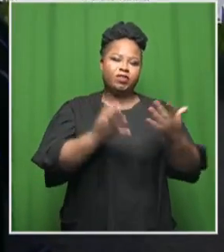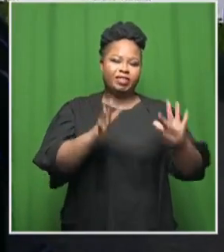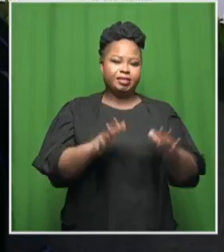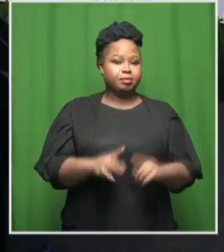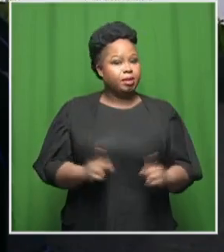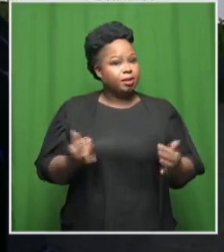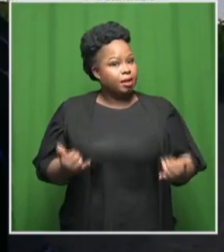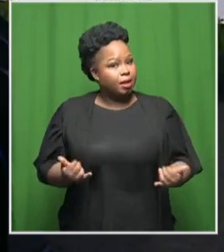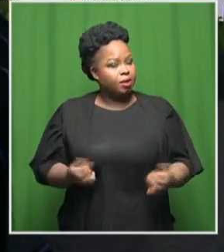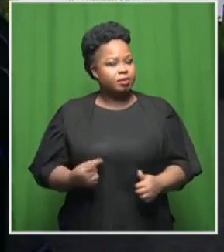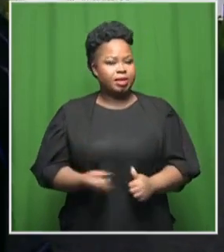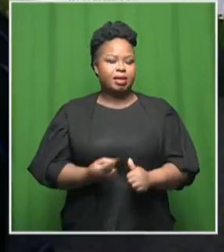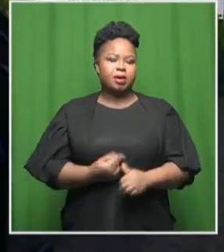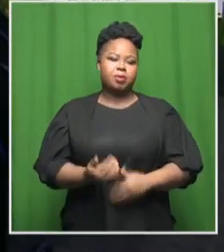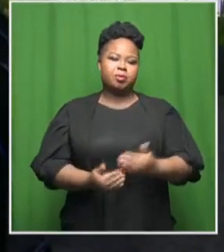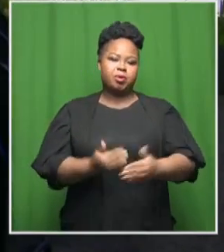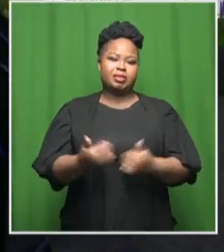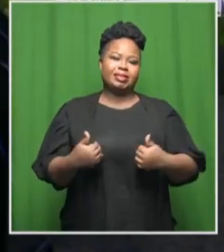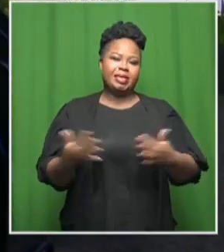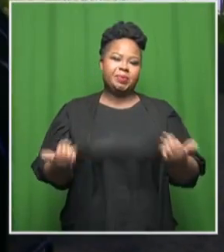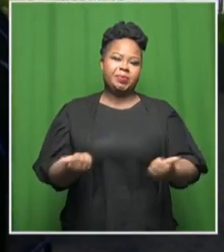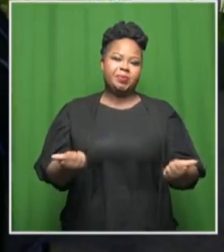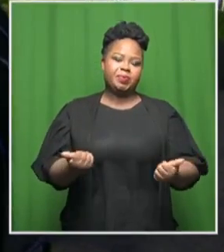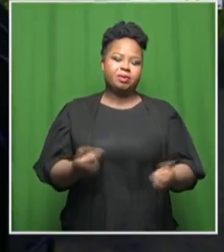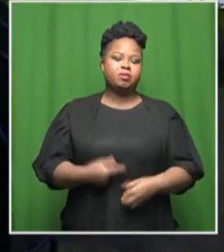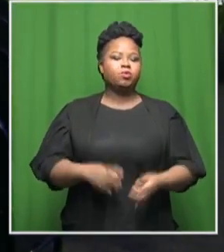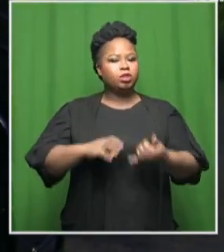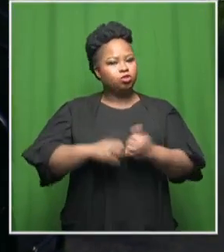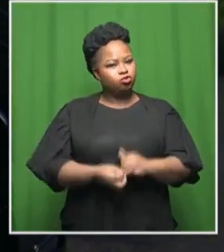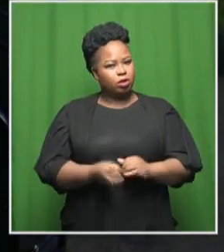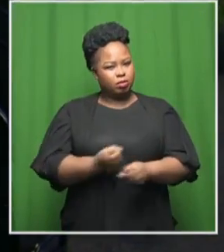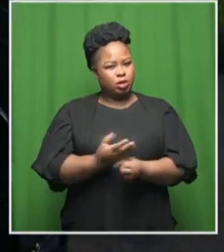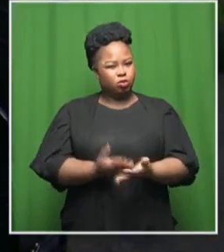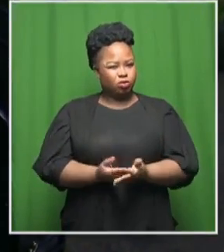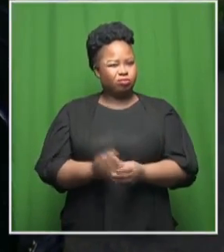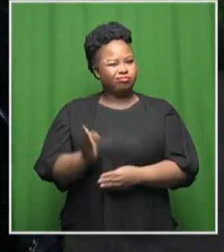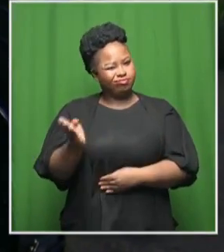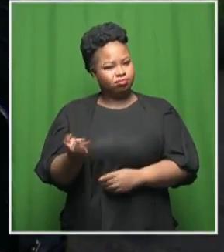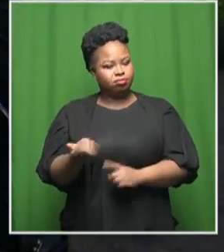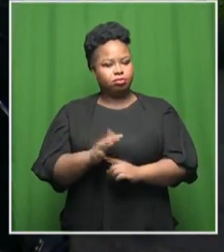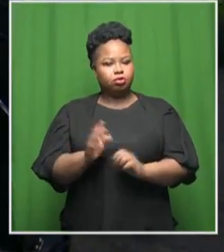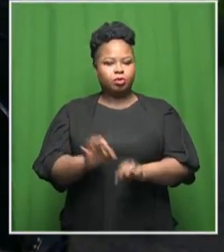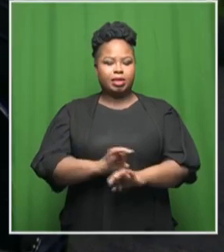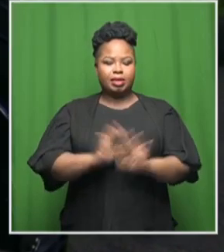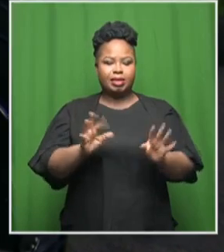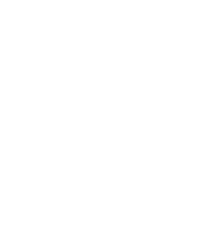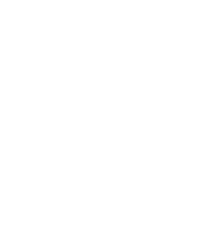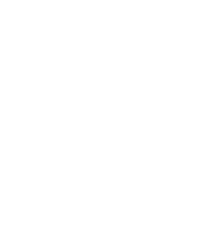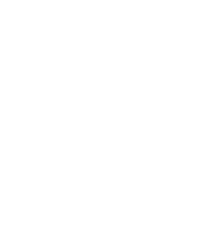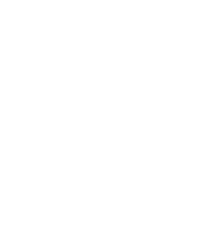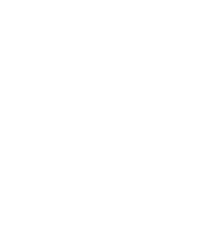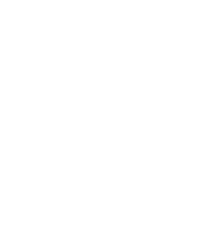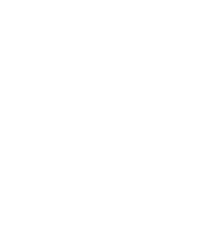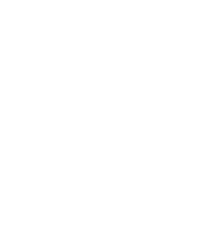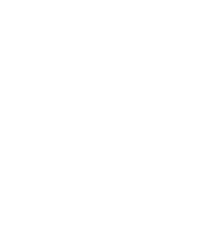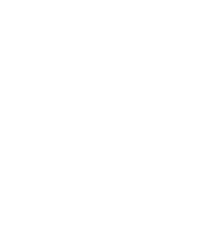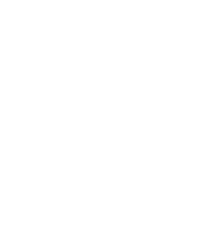now the counting process has begun, and we'll try and keep that picture unveiling for you here on SABC News.